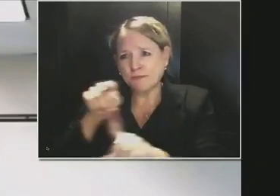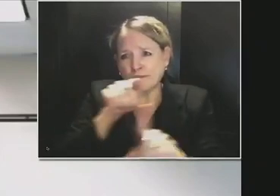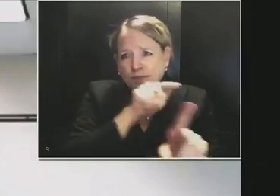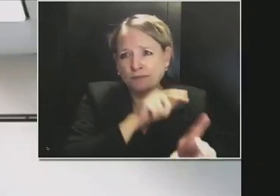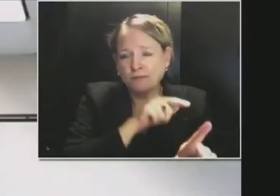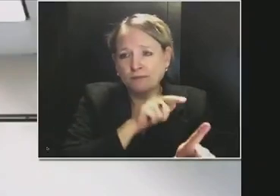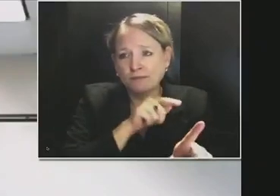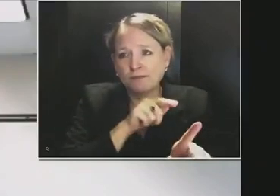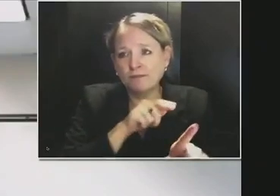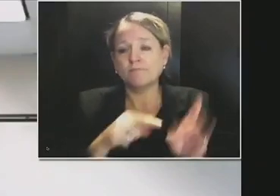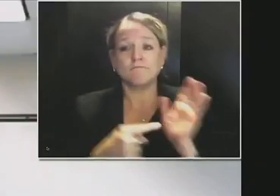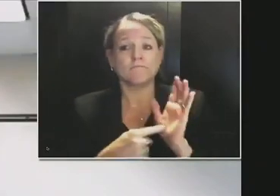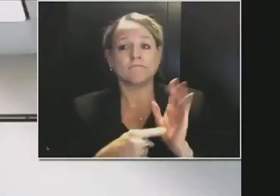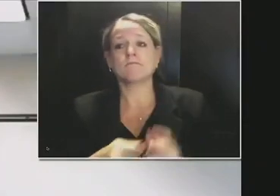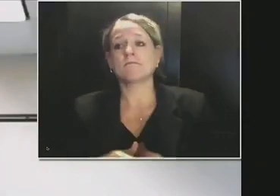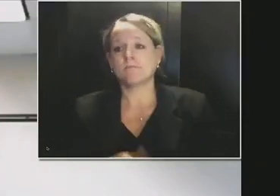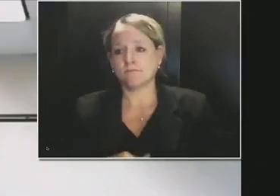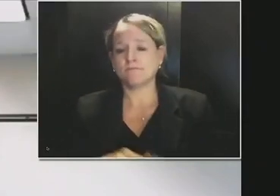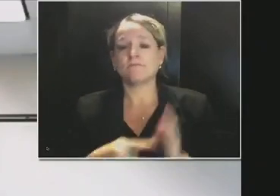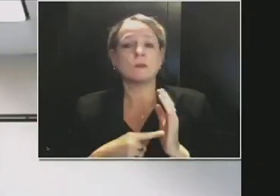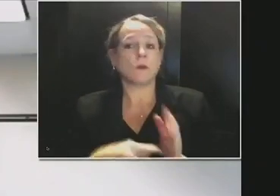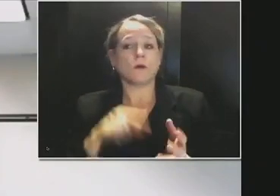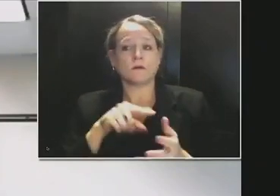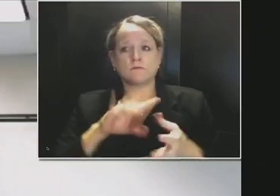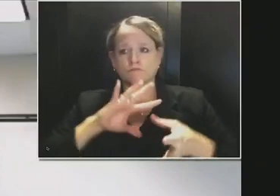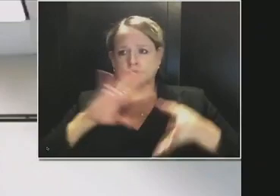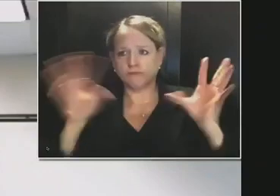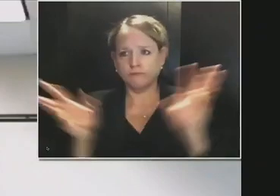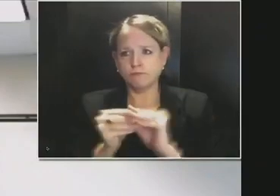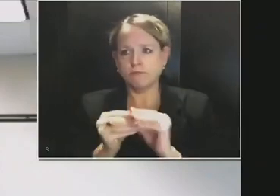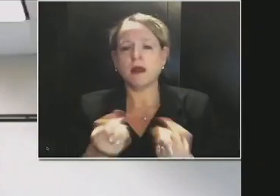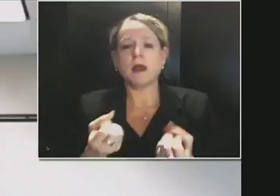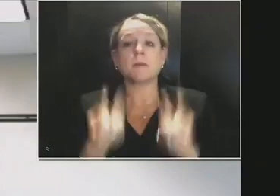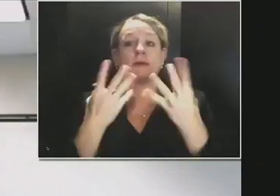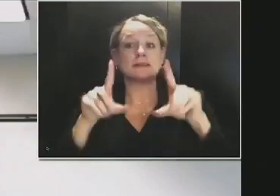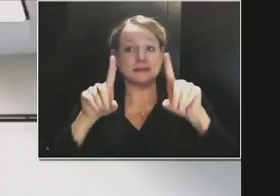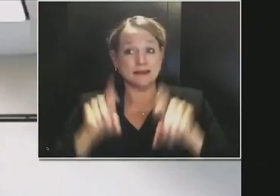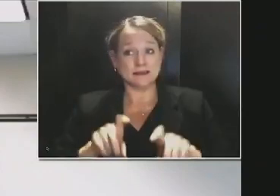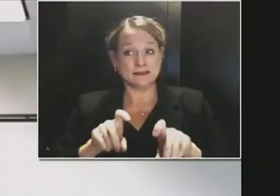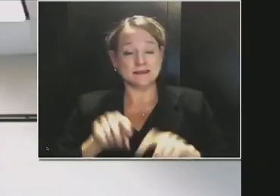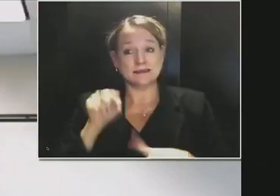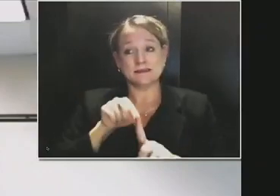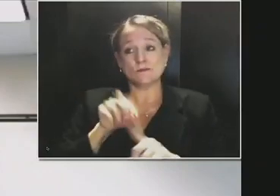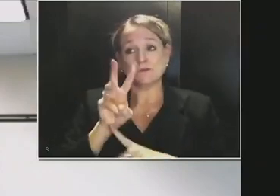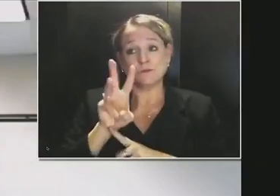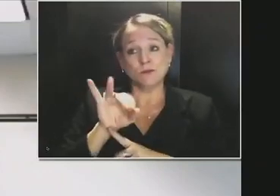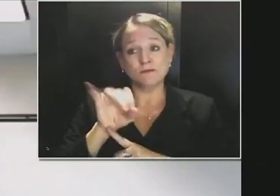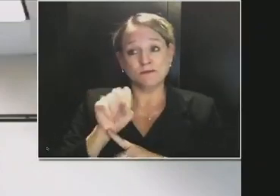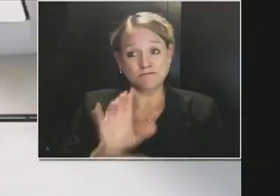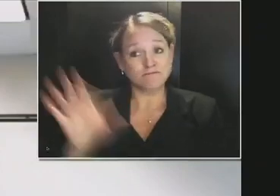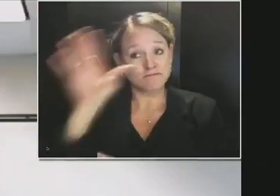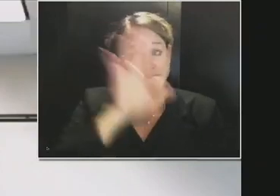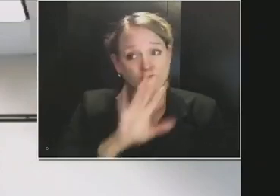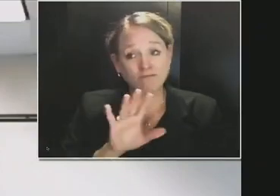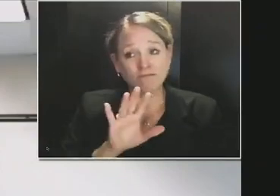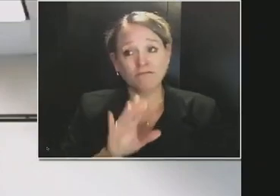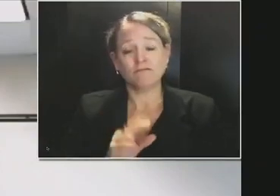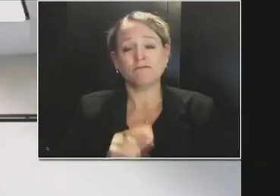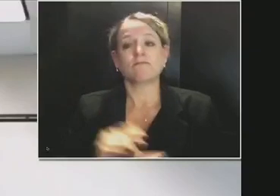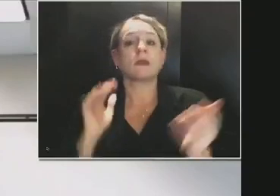capacity. You will notice that there are more tests on any given day than our report of people with tests. That